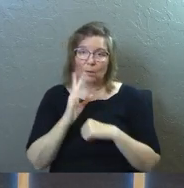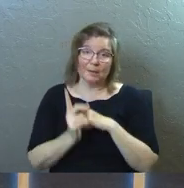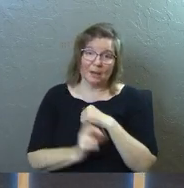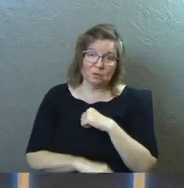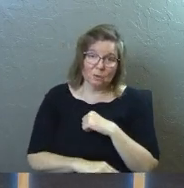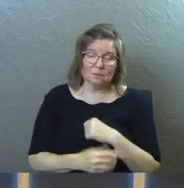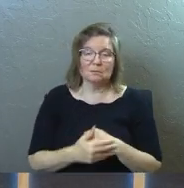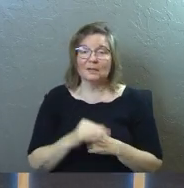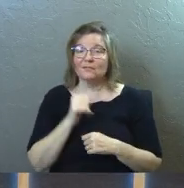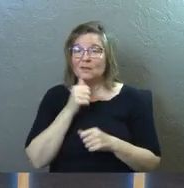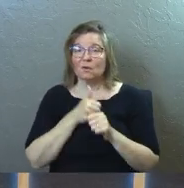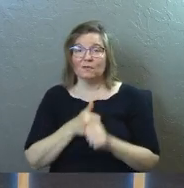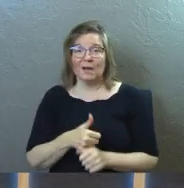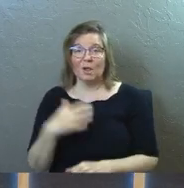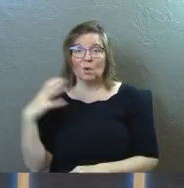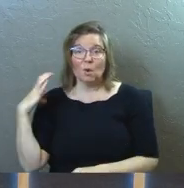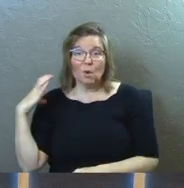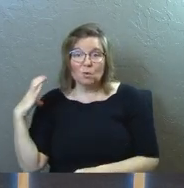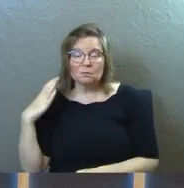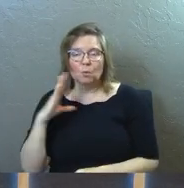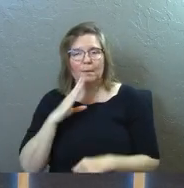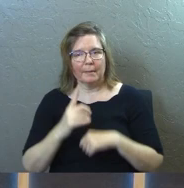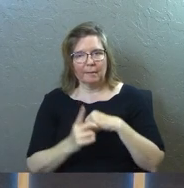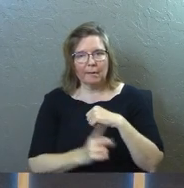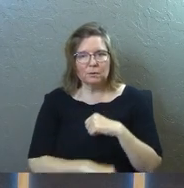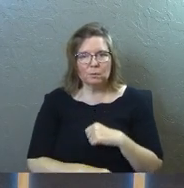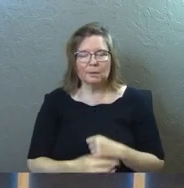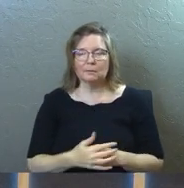consequences. If they don't follow coaches, there will be